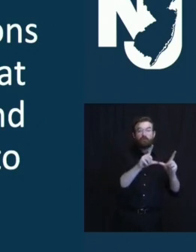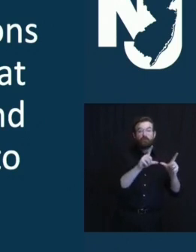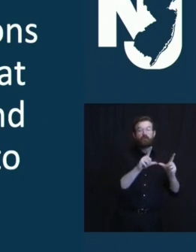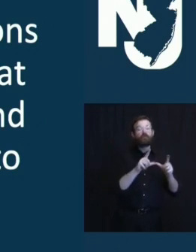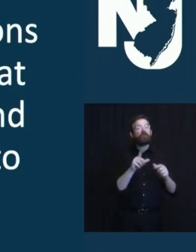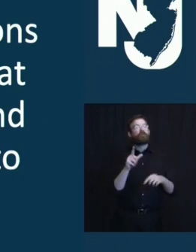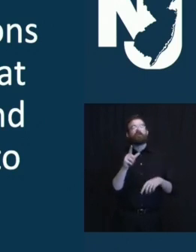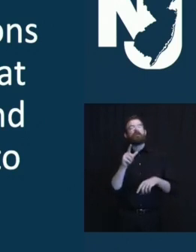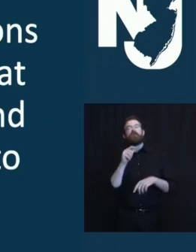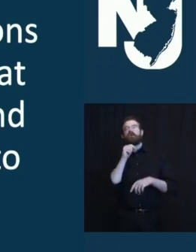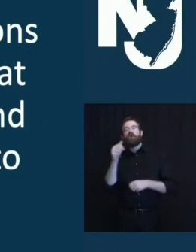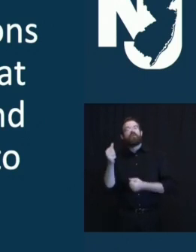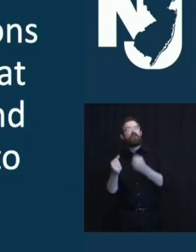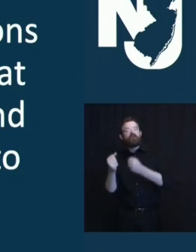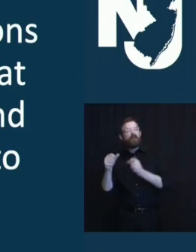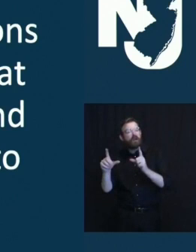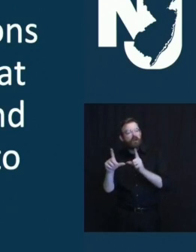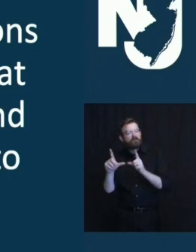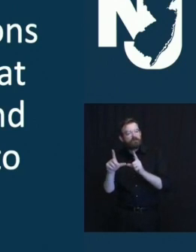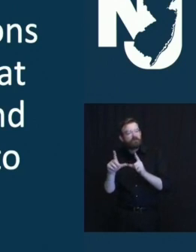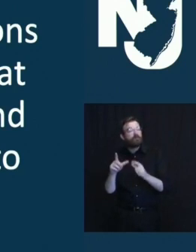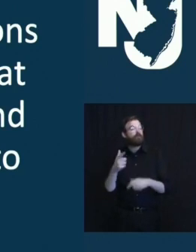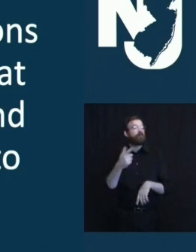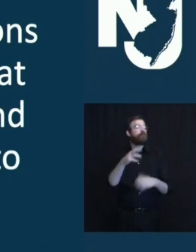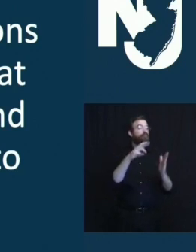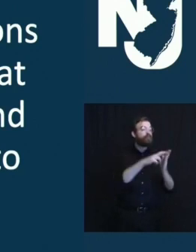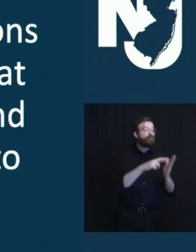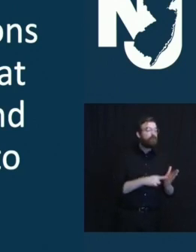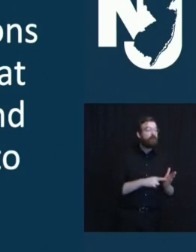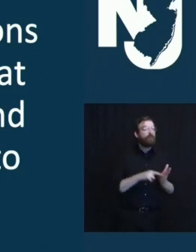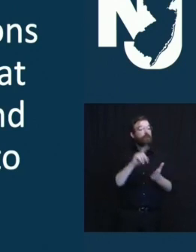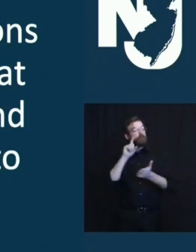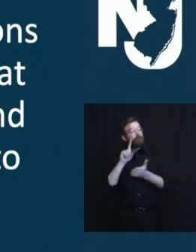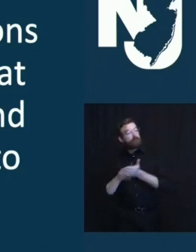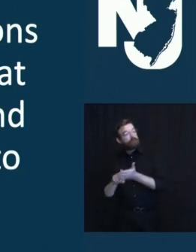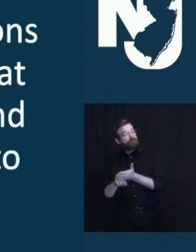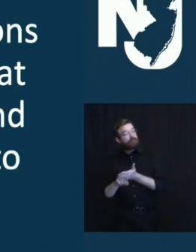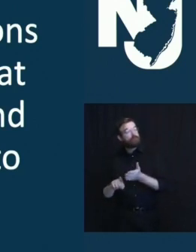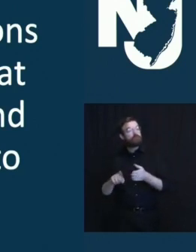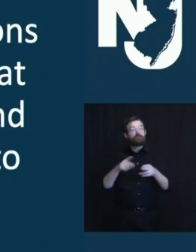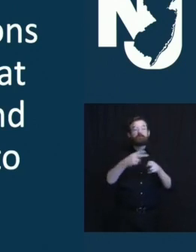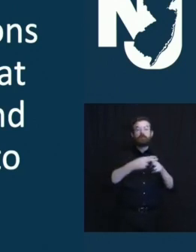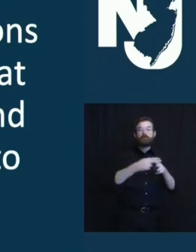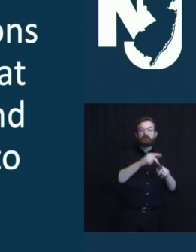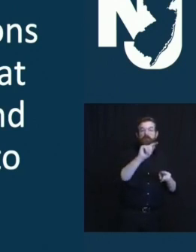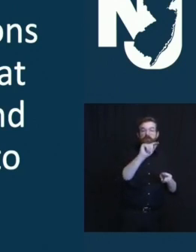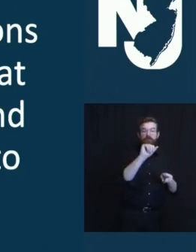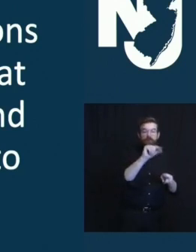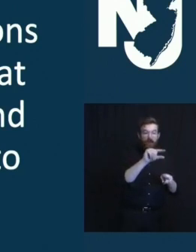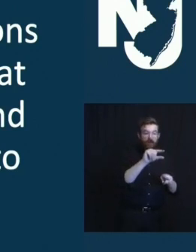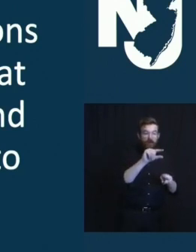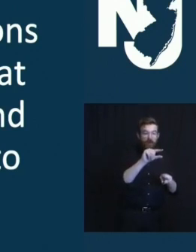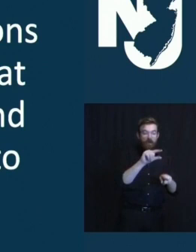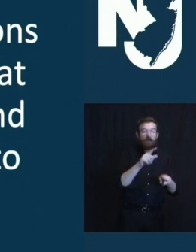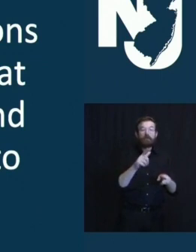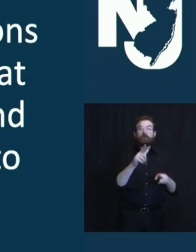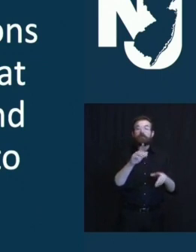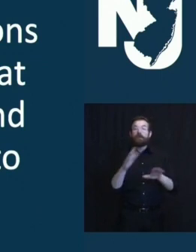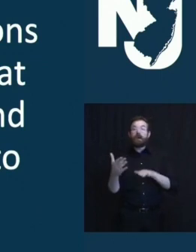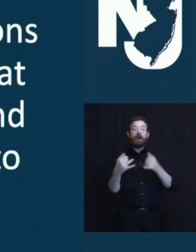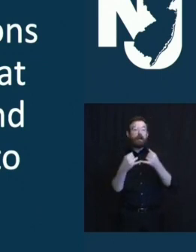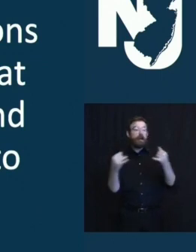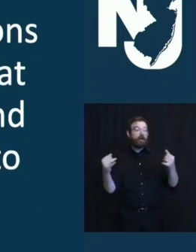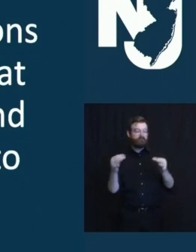customers more time to renew. So listen carefully, everybody. Documents that expired between March 13th and